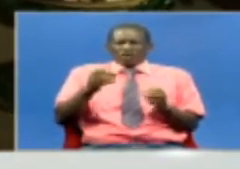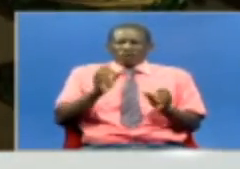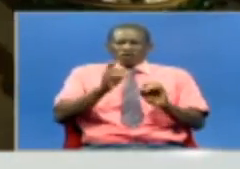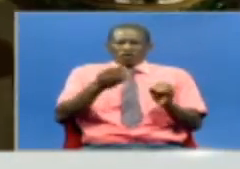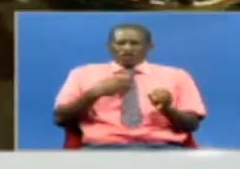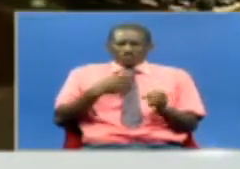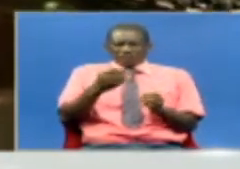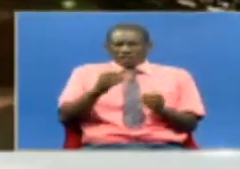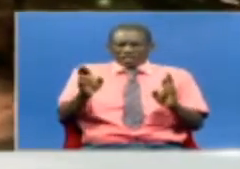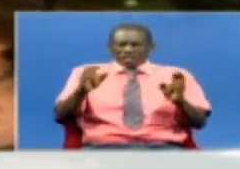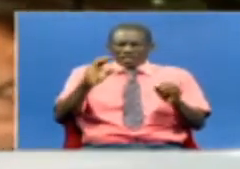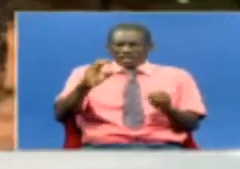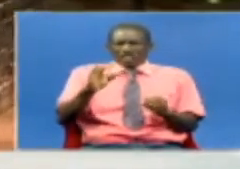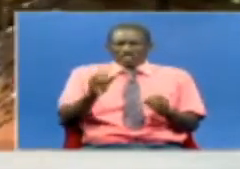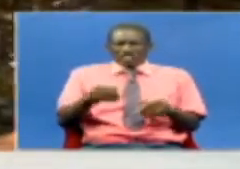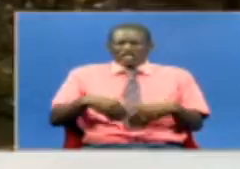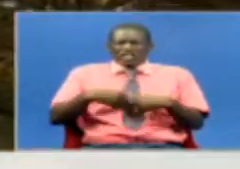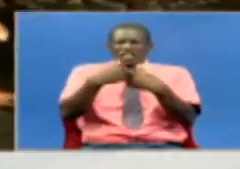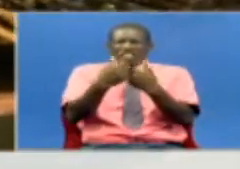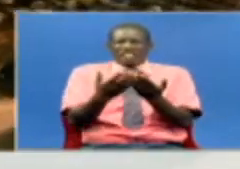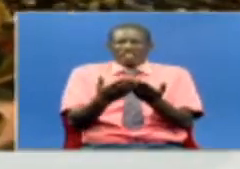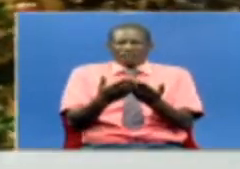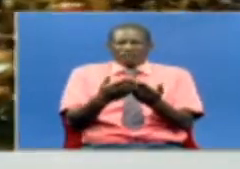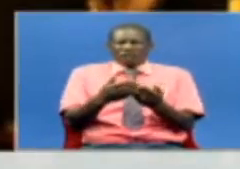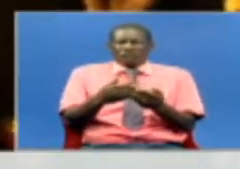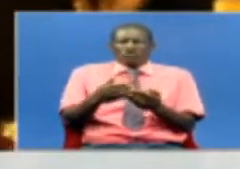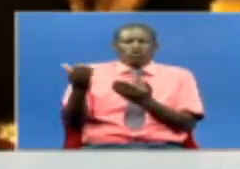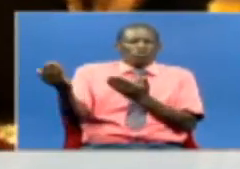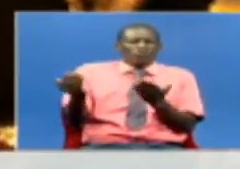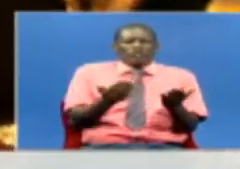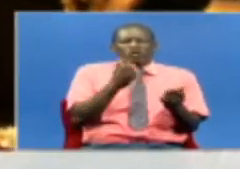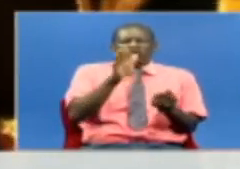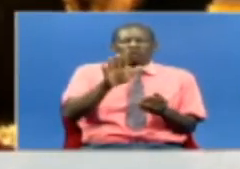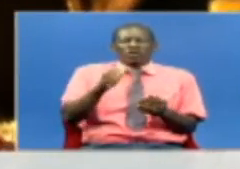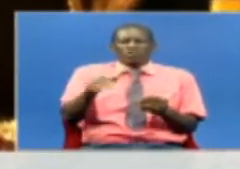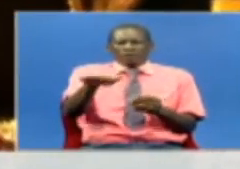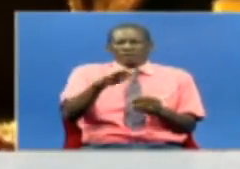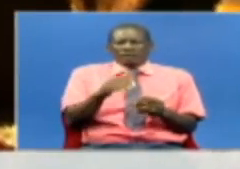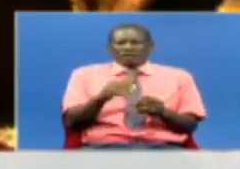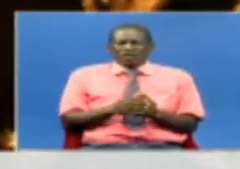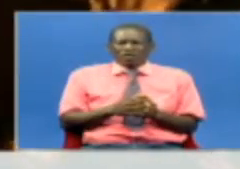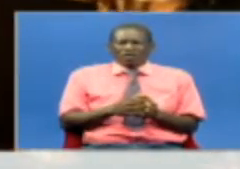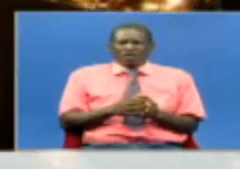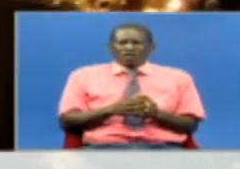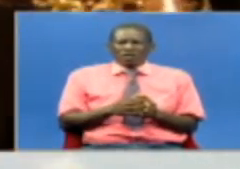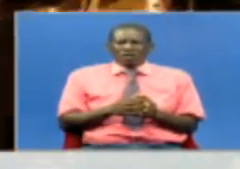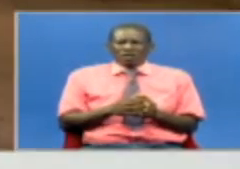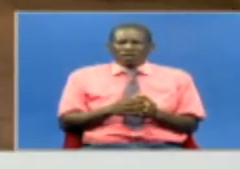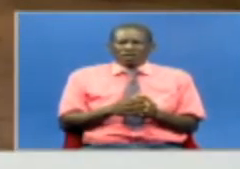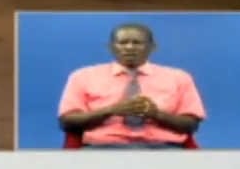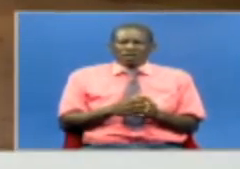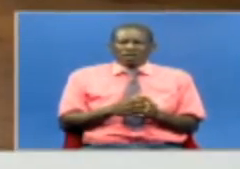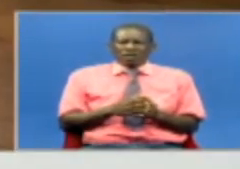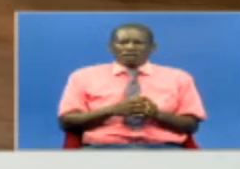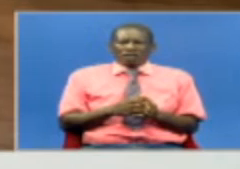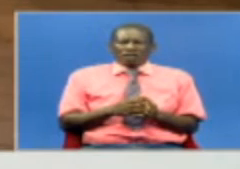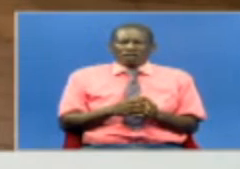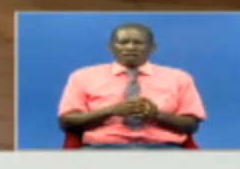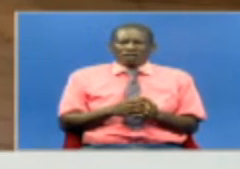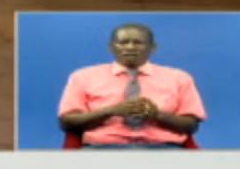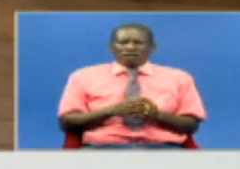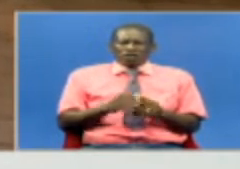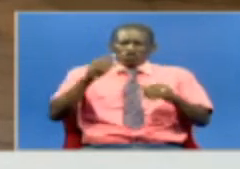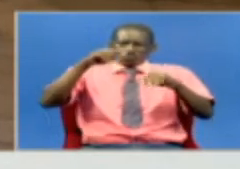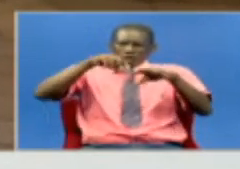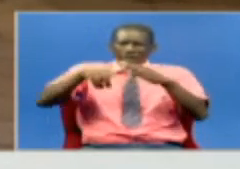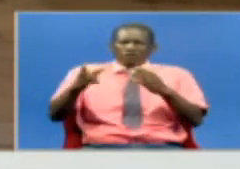ready cash, they offer to ship it to you. Get some. Are you taking dollar? I take everything. When we are going to enter, you will